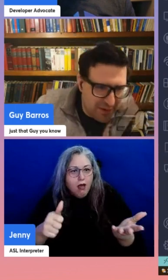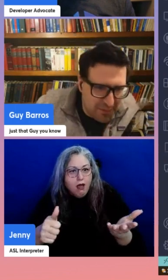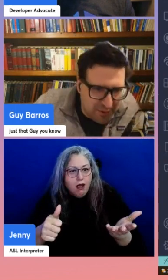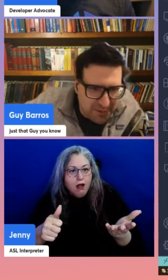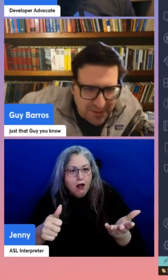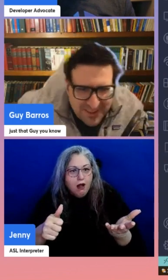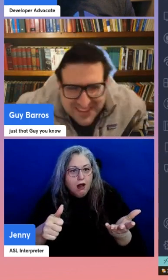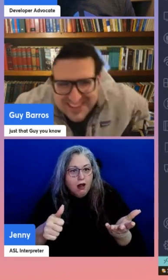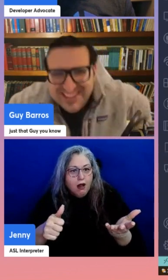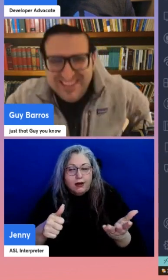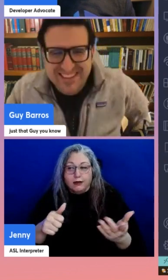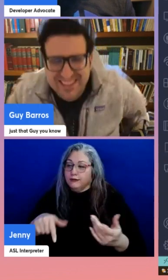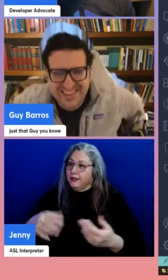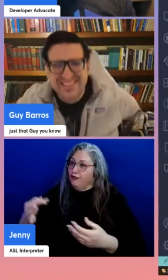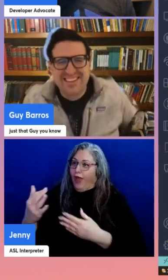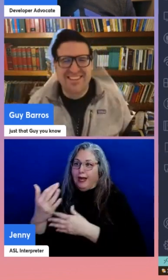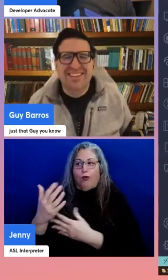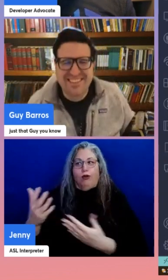It's Friday morning.